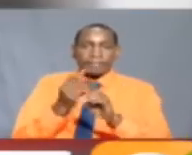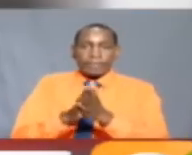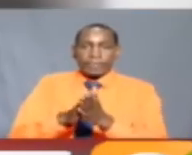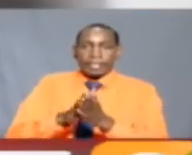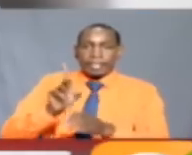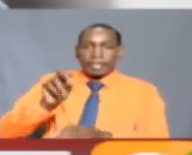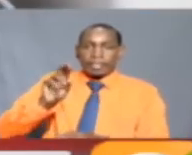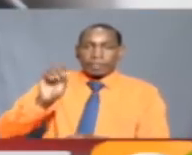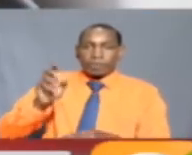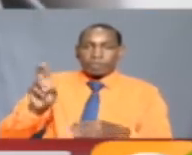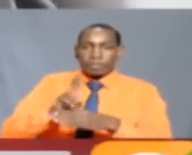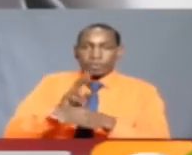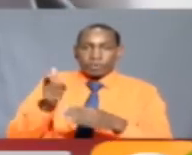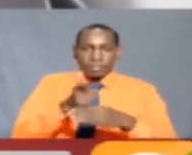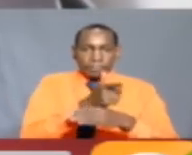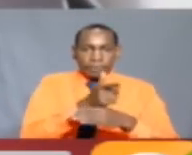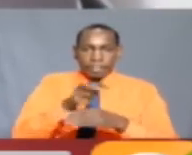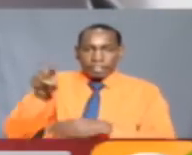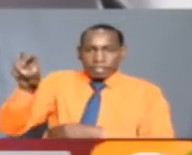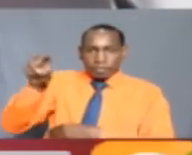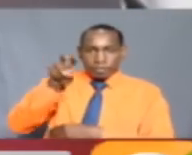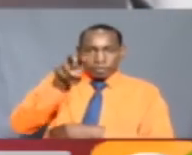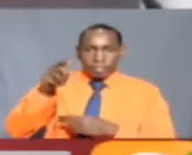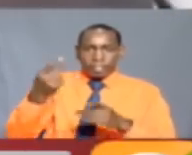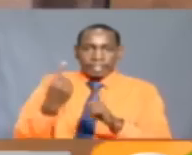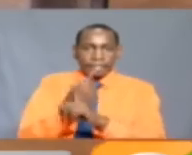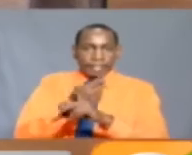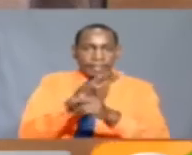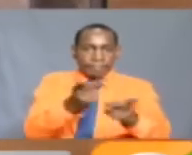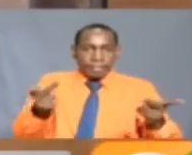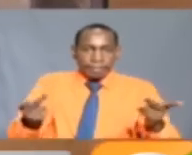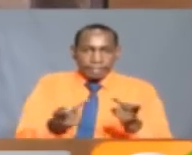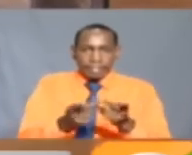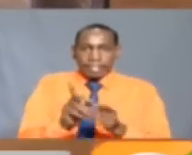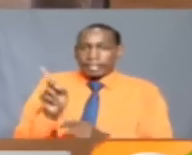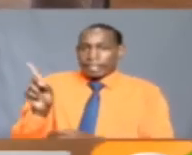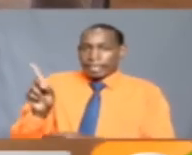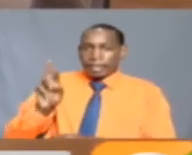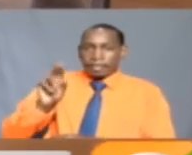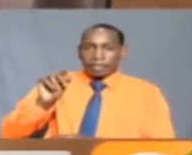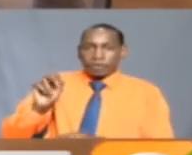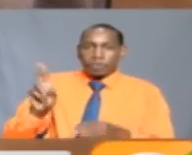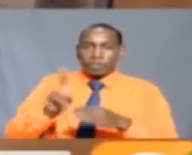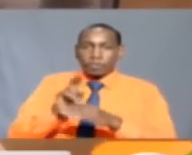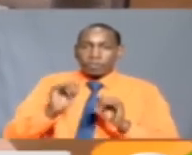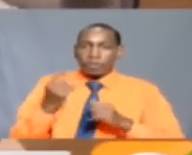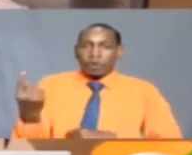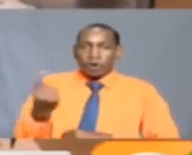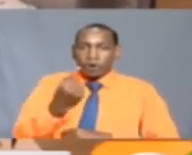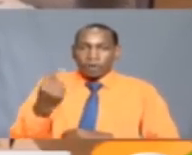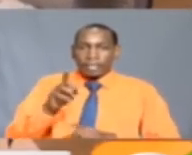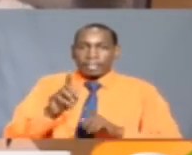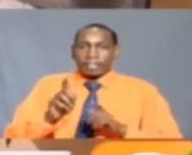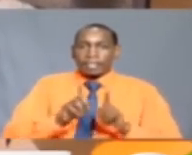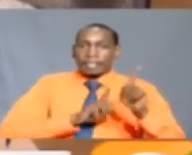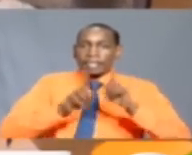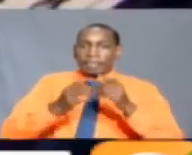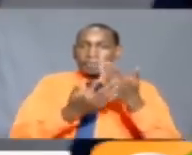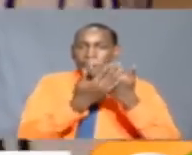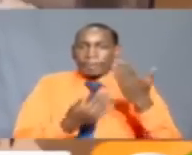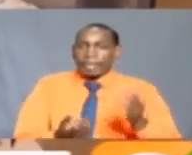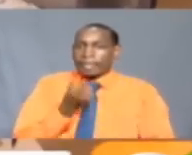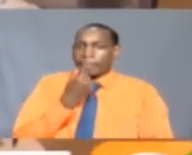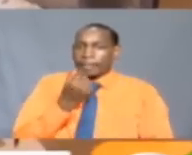used in the film industry to take aerial shots of places, this is a drone that is used purely to transport blood, medicine,